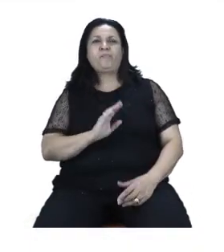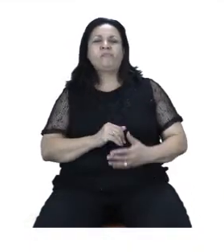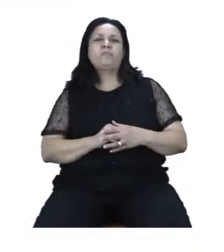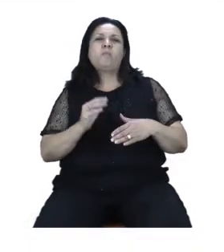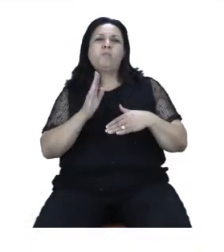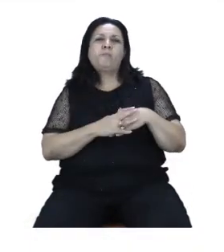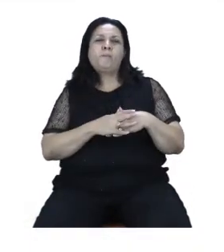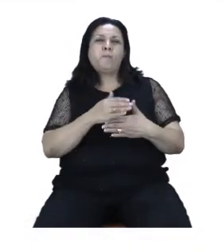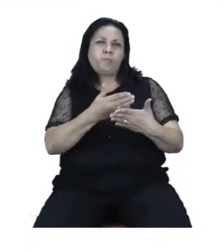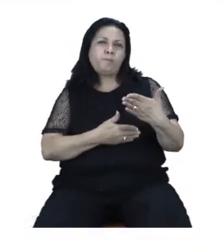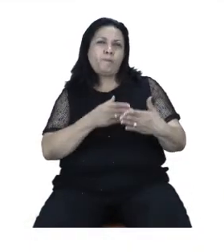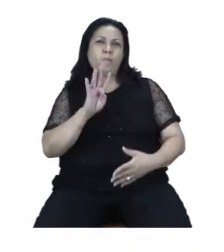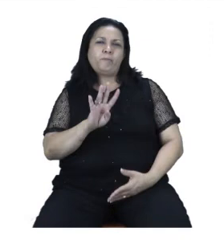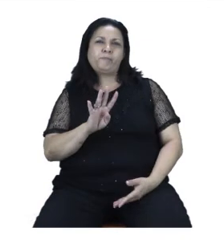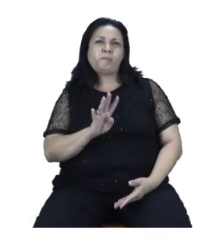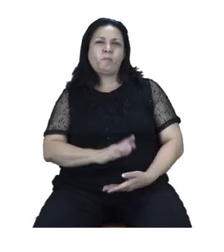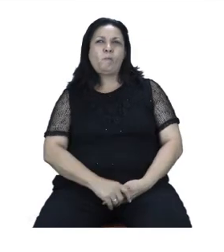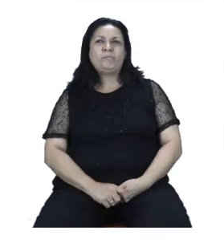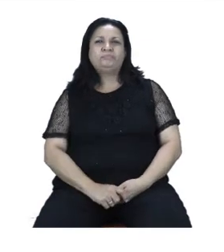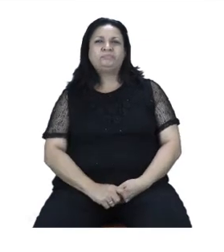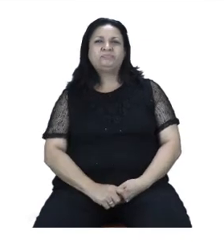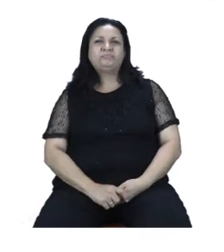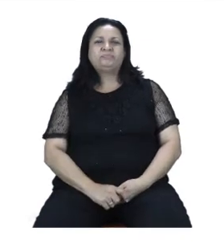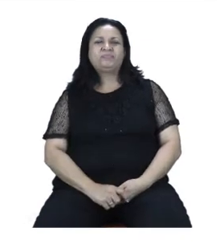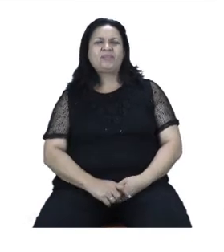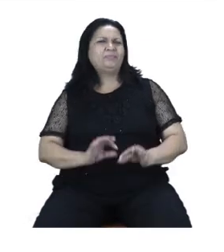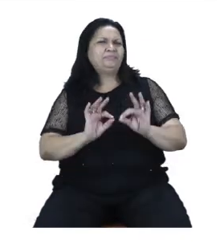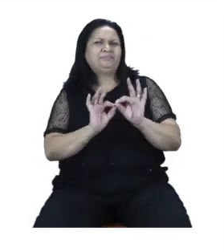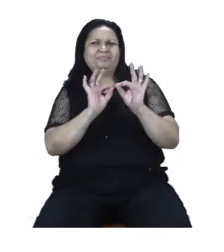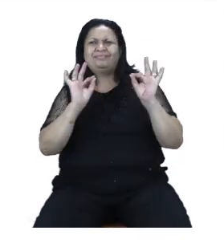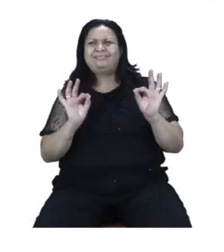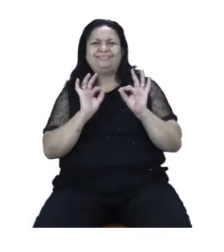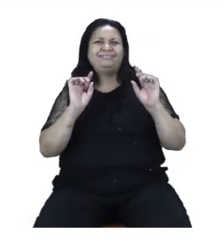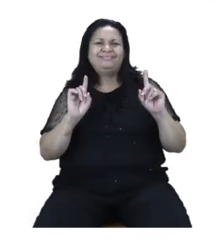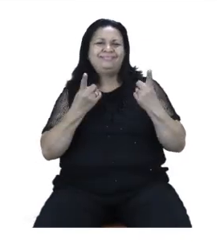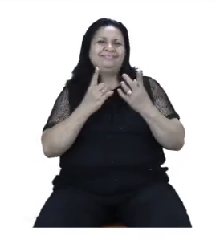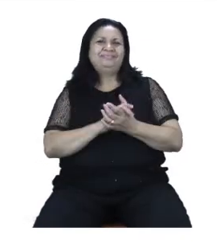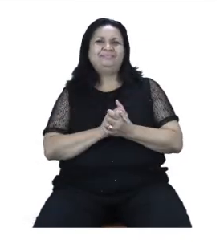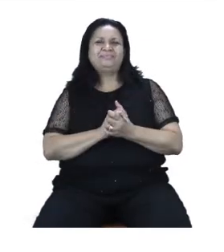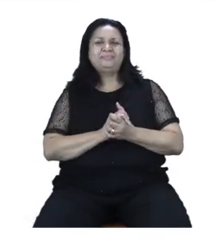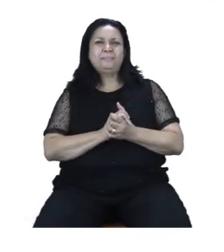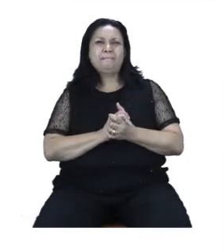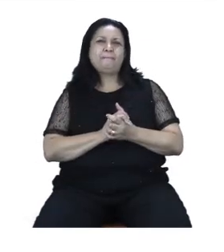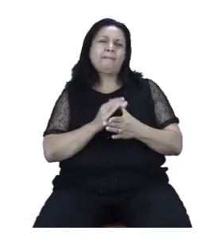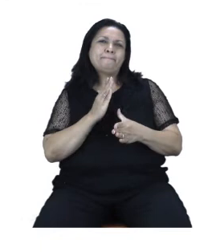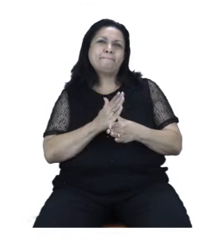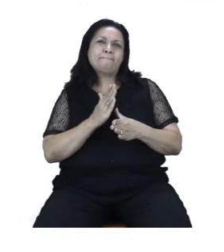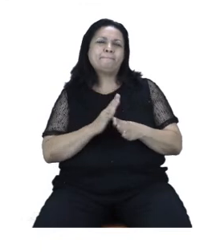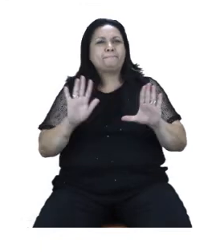page 4, we have some beautiful things there. And it is our job to color